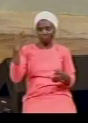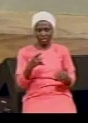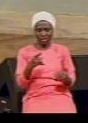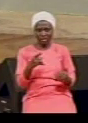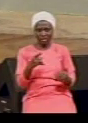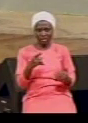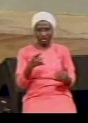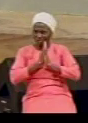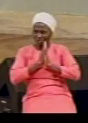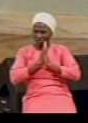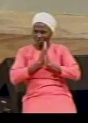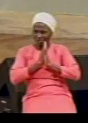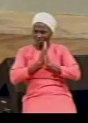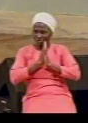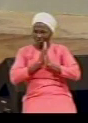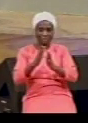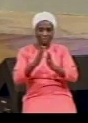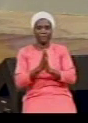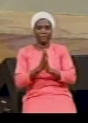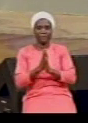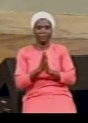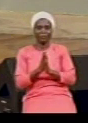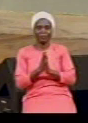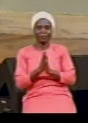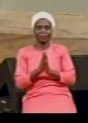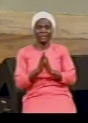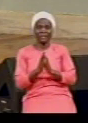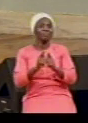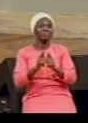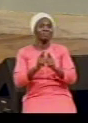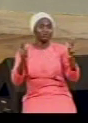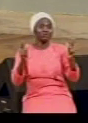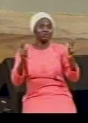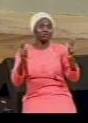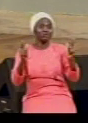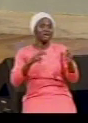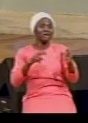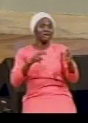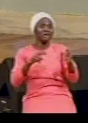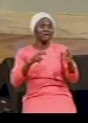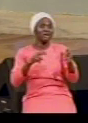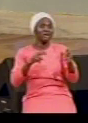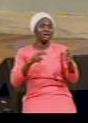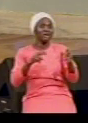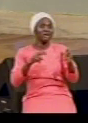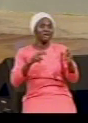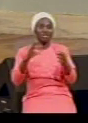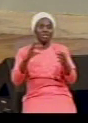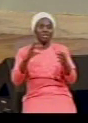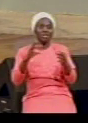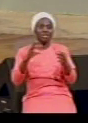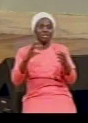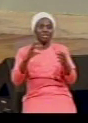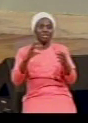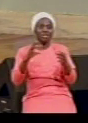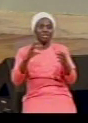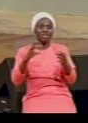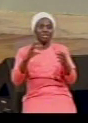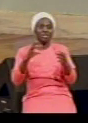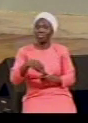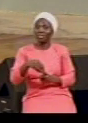in prayer. Supernatural victory. Spiritual victory.